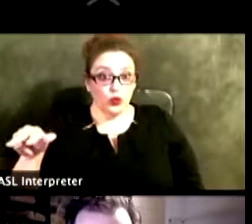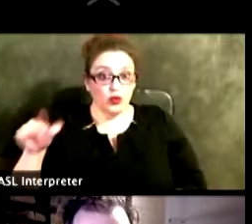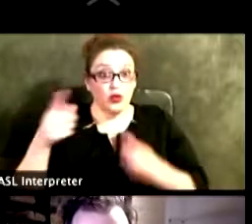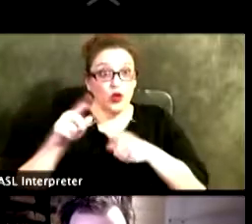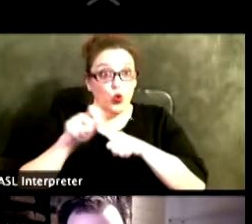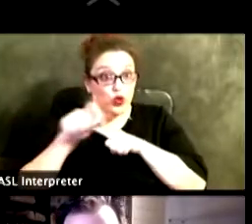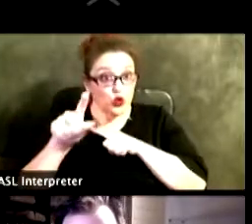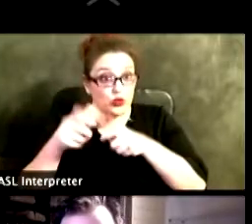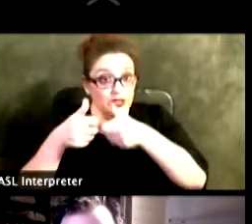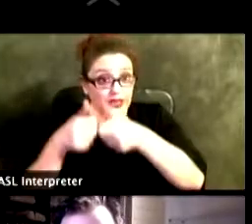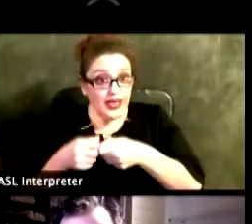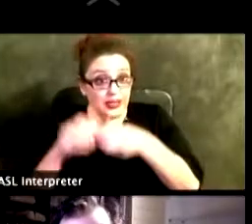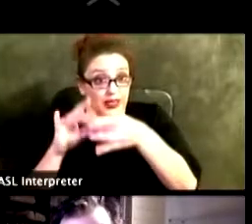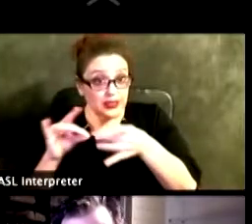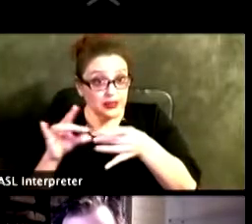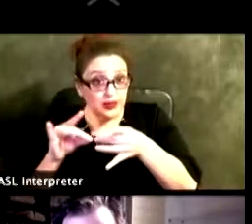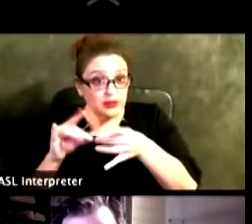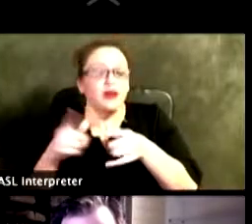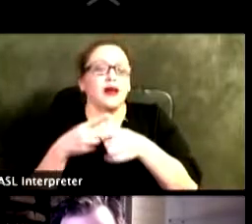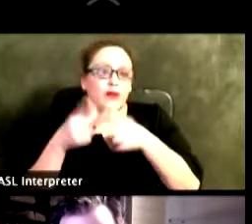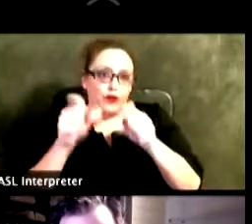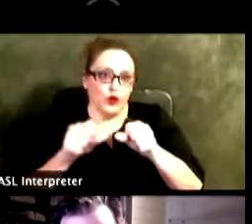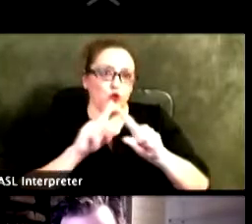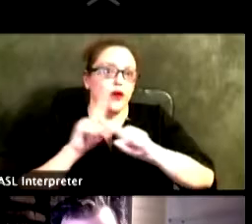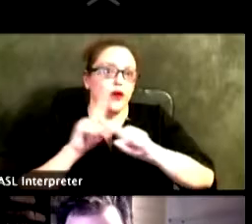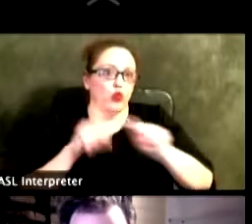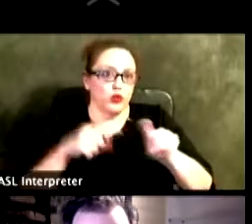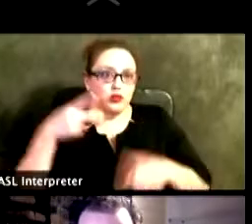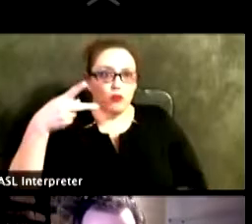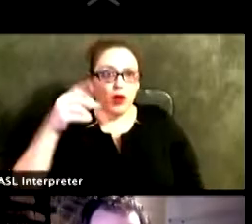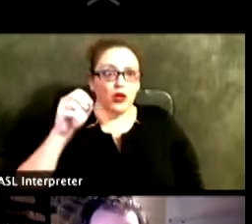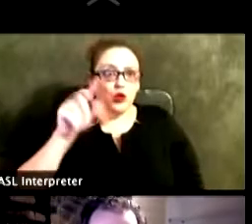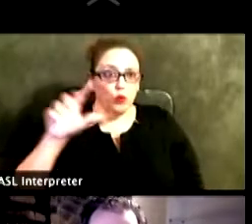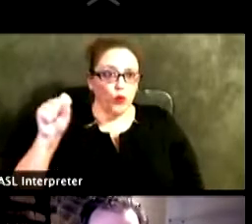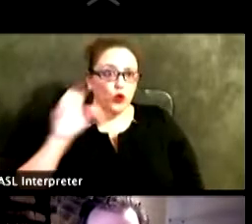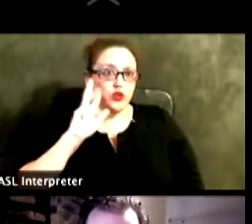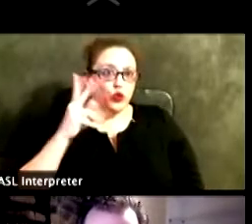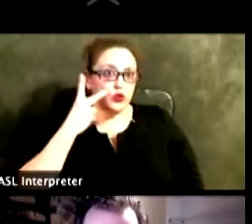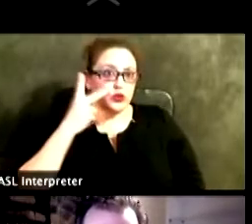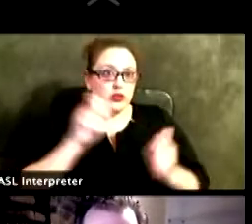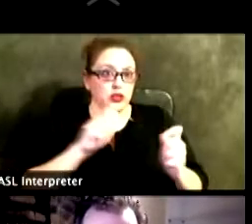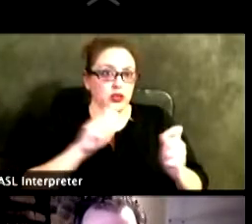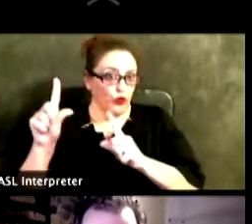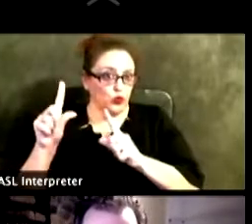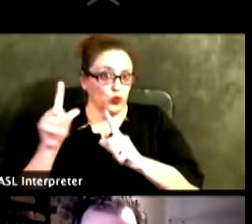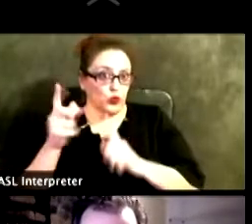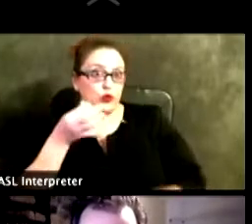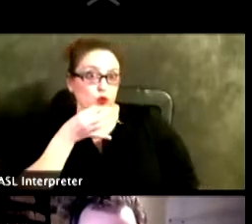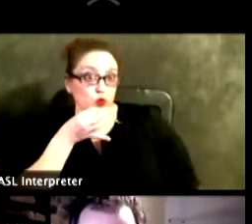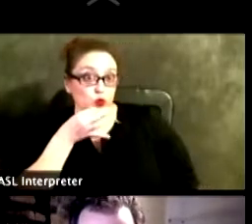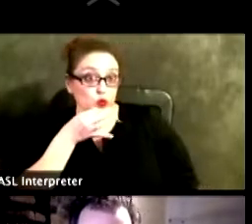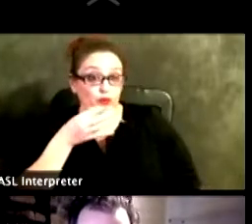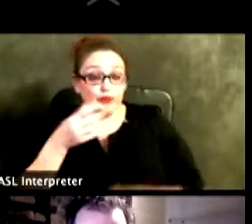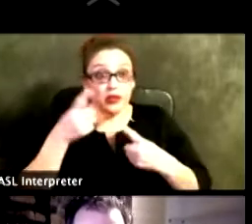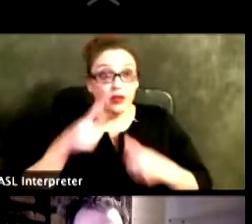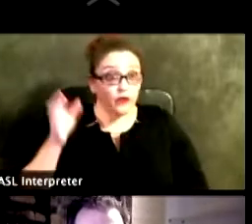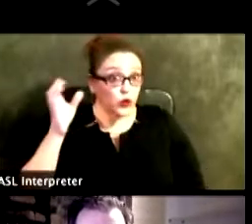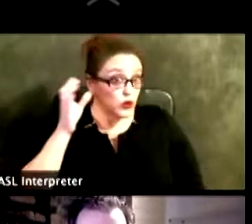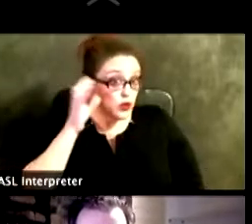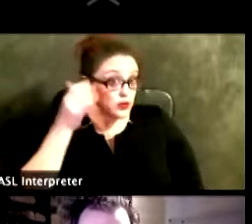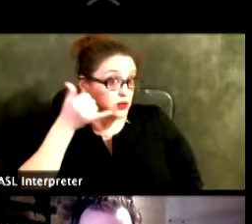be able to respond to polls that'll flash up on the screen here in just a moment. If you're listening to me on the phone, we'll be asking you questions that you can